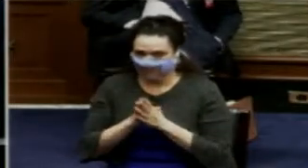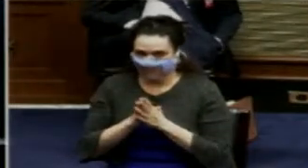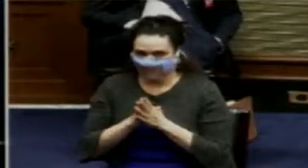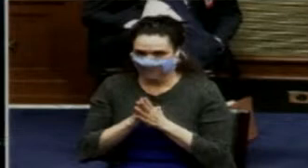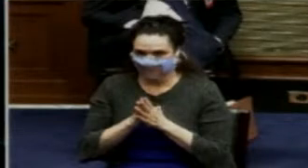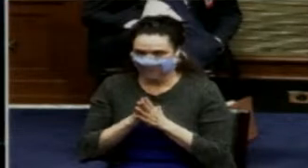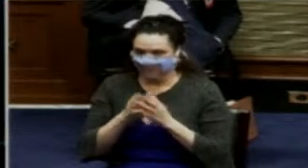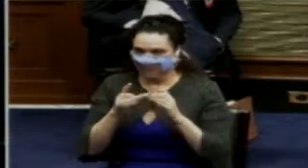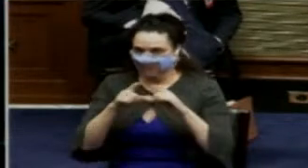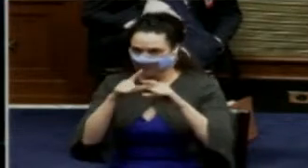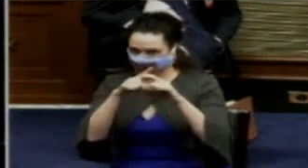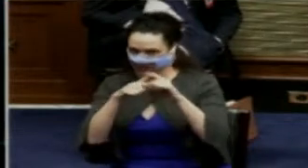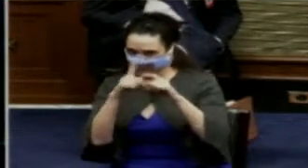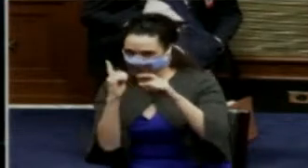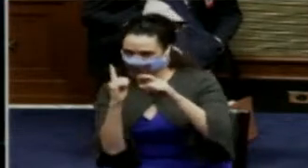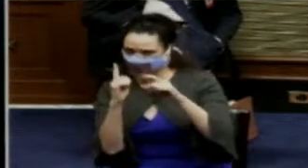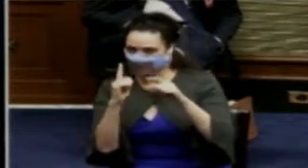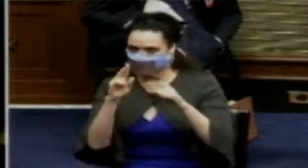try to unmute yourself.